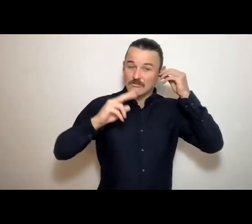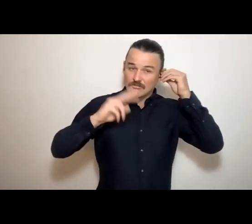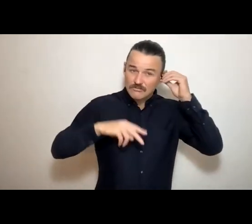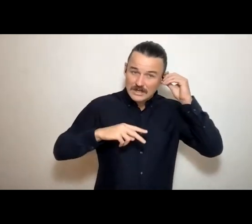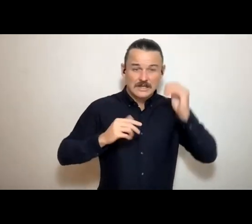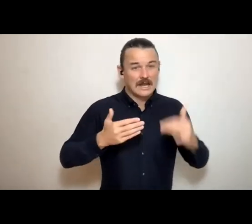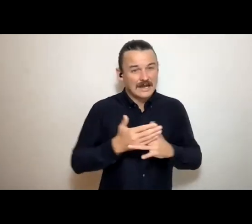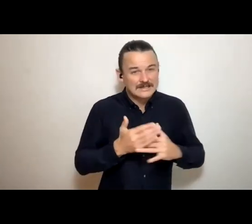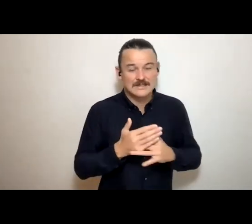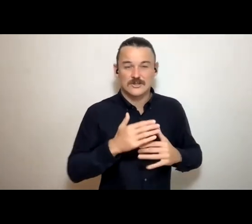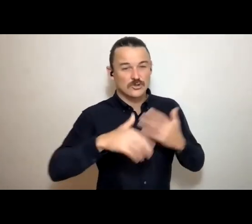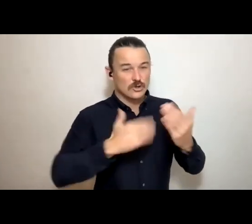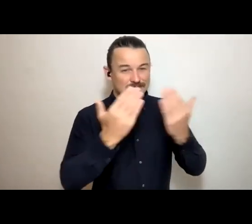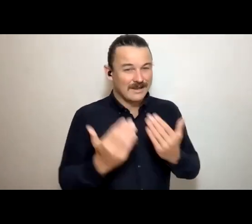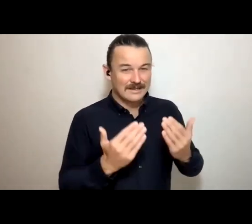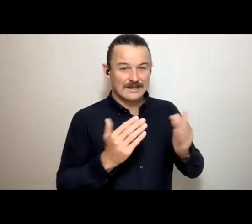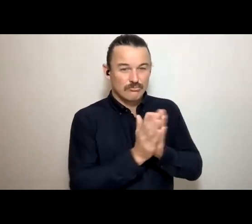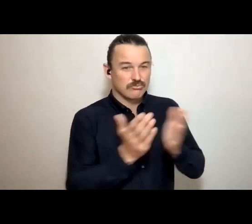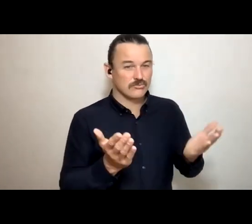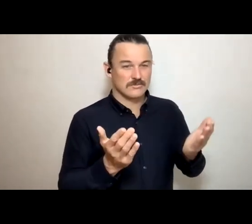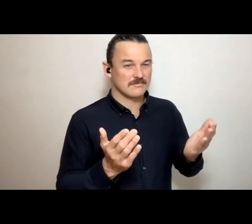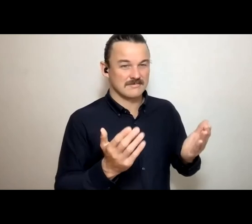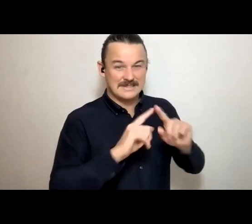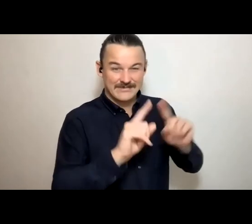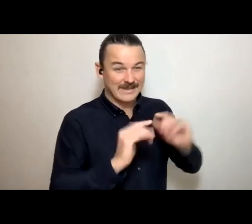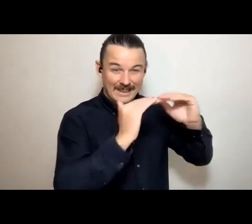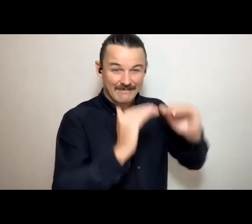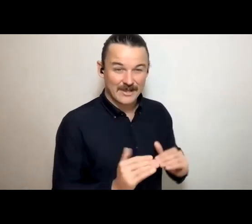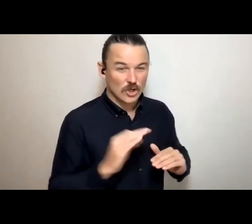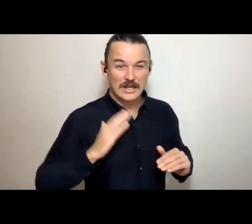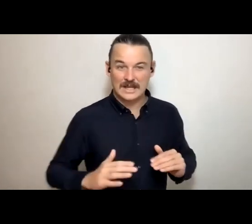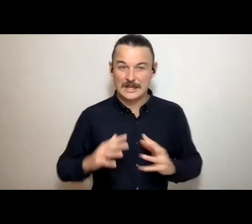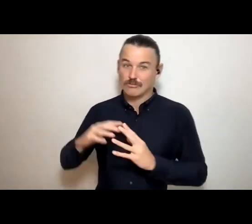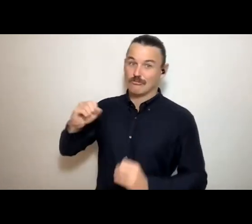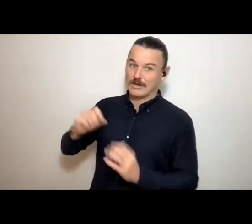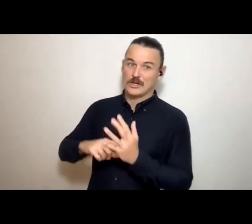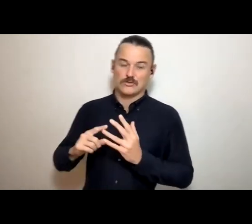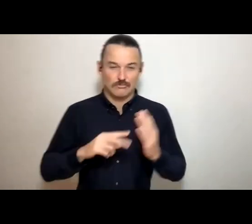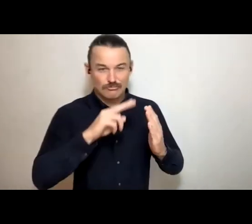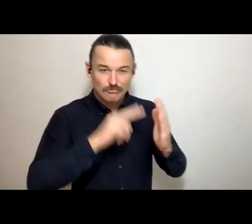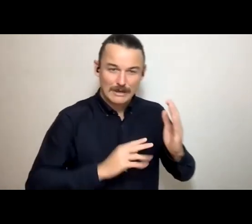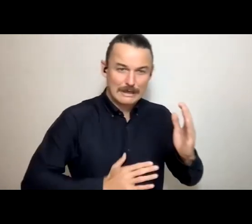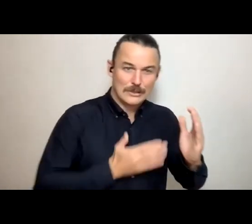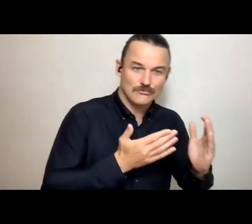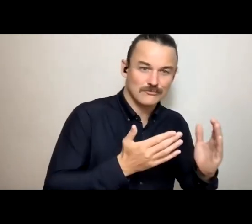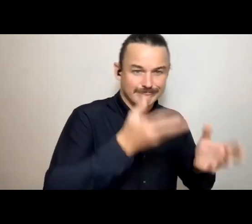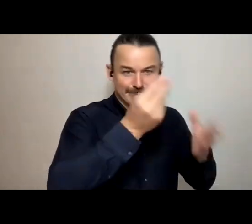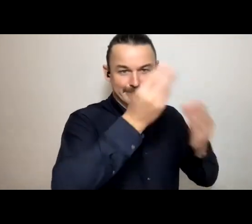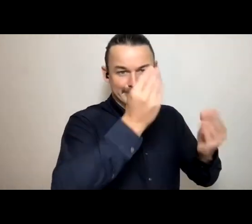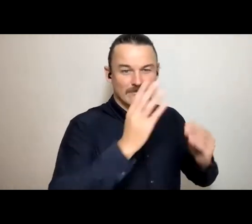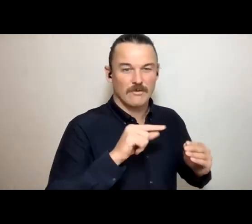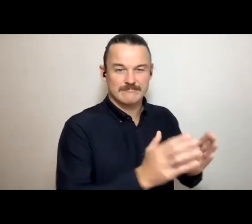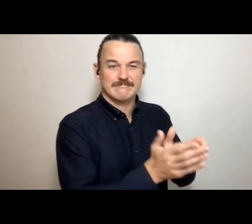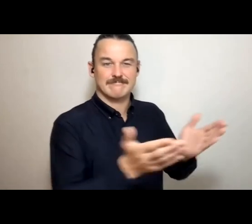texts of all levels and you don't have to have a sociology, sociology degree, um, to, to practice and think about, um,